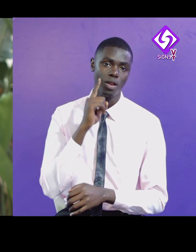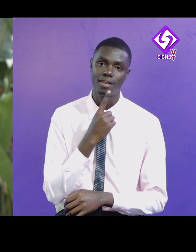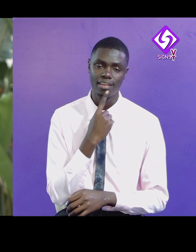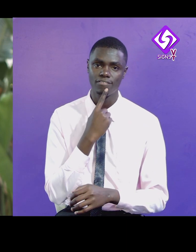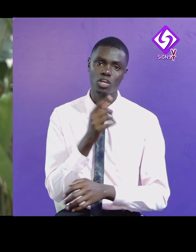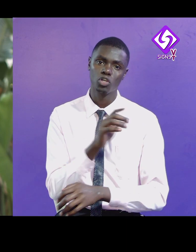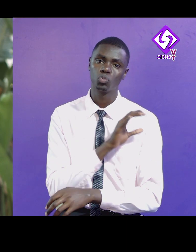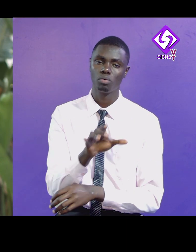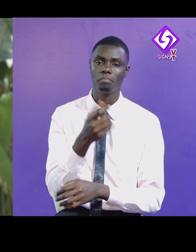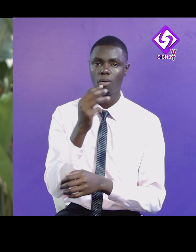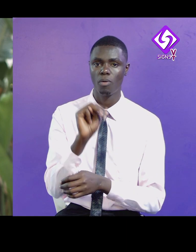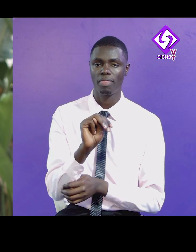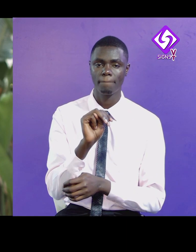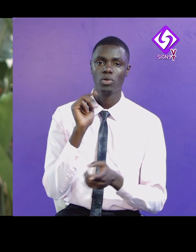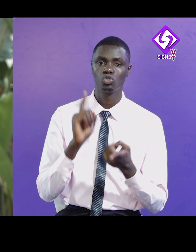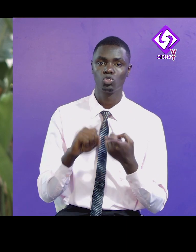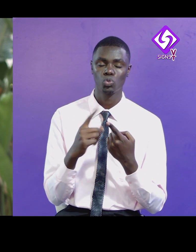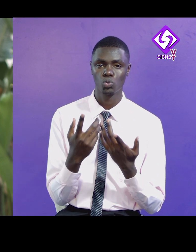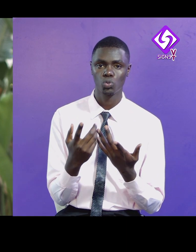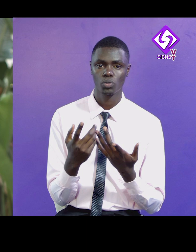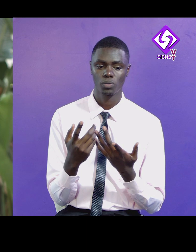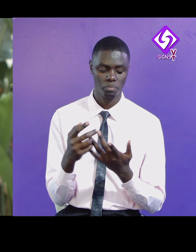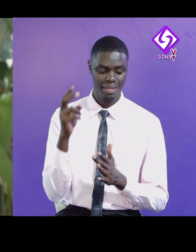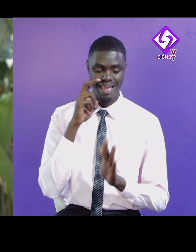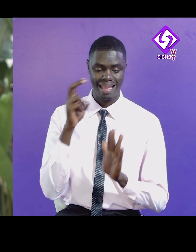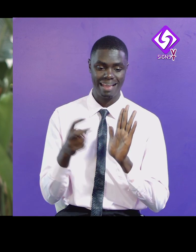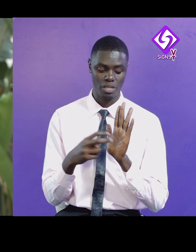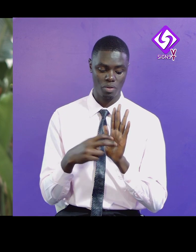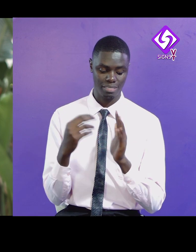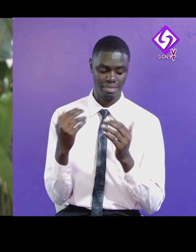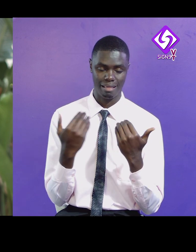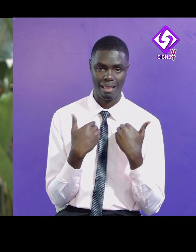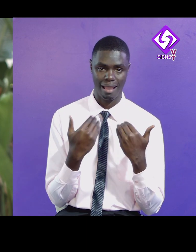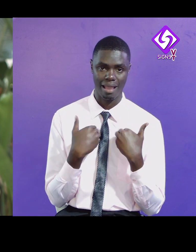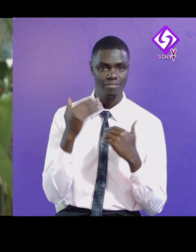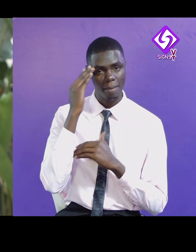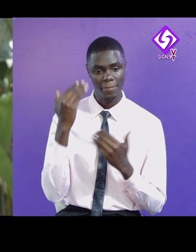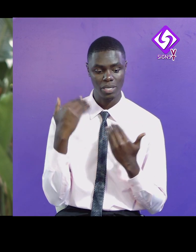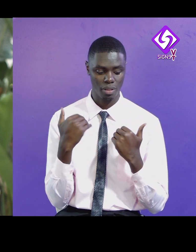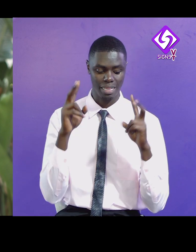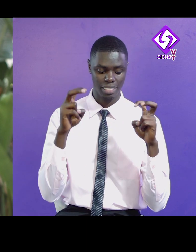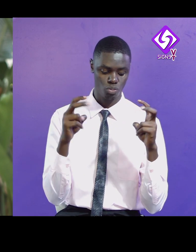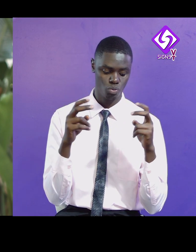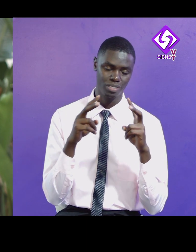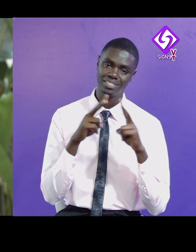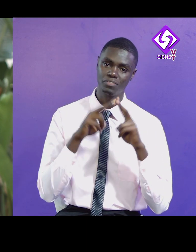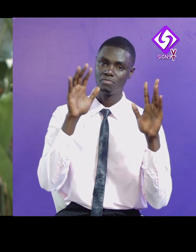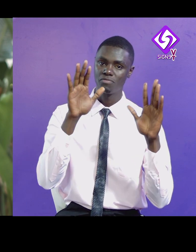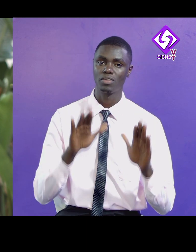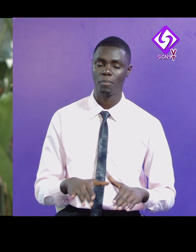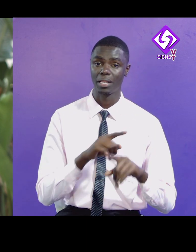impairment, empowering them to actually recognize that they have probably mental health issues really